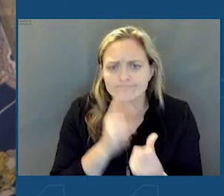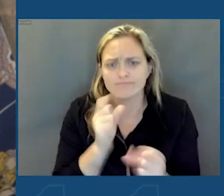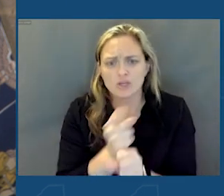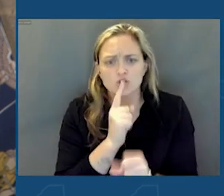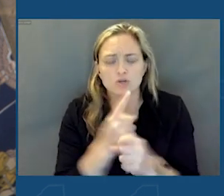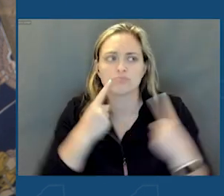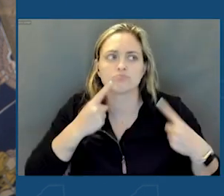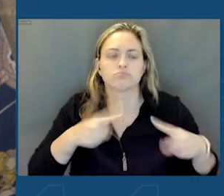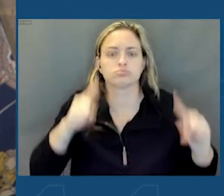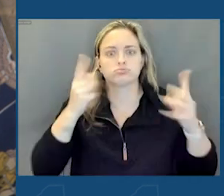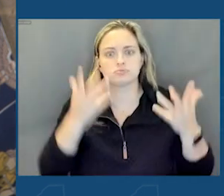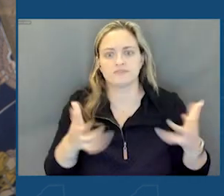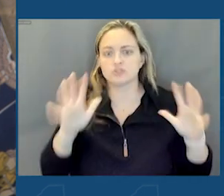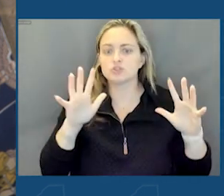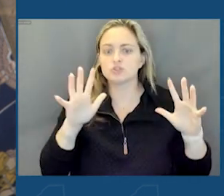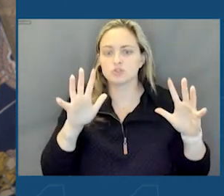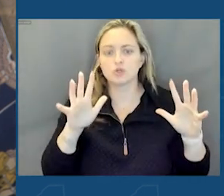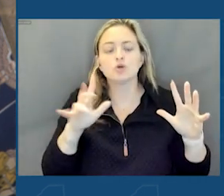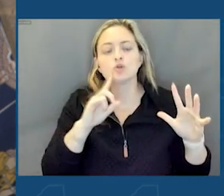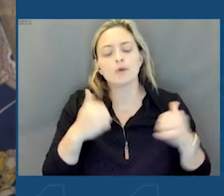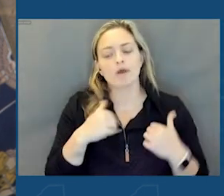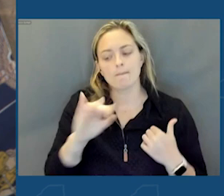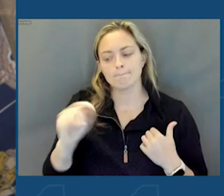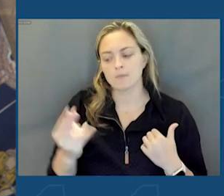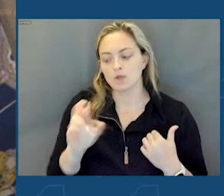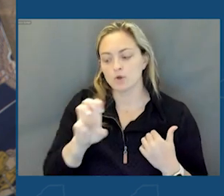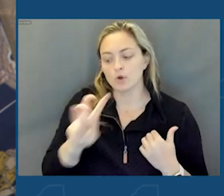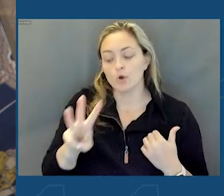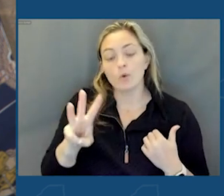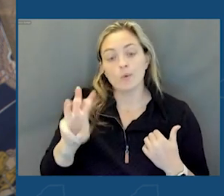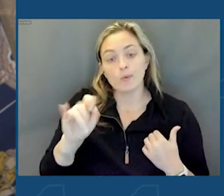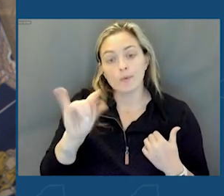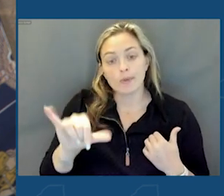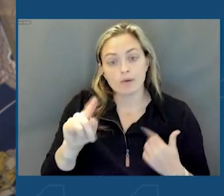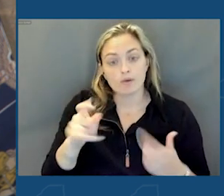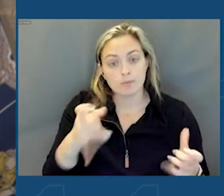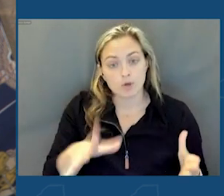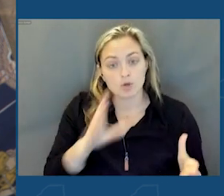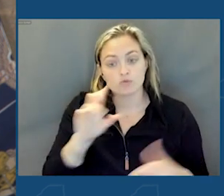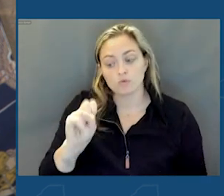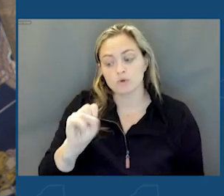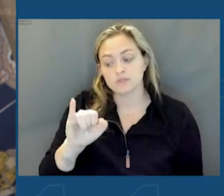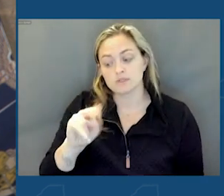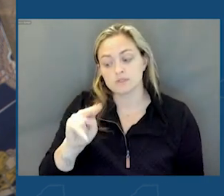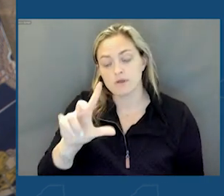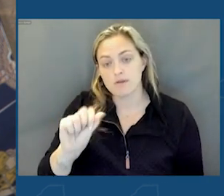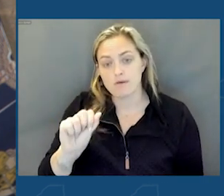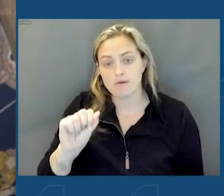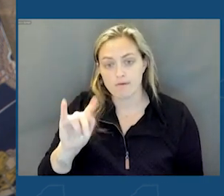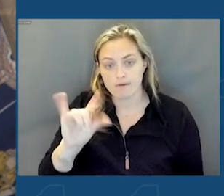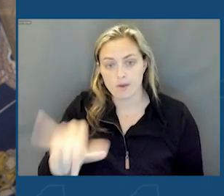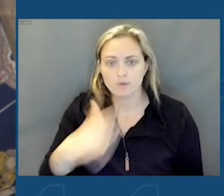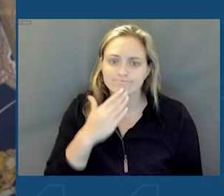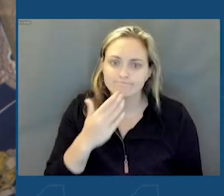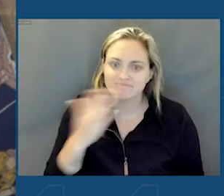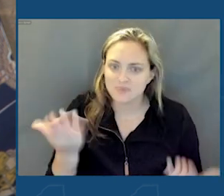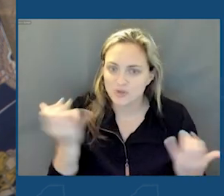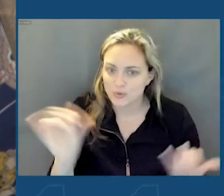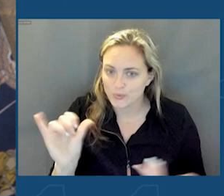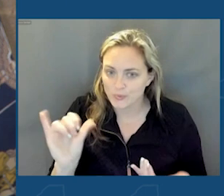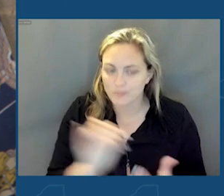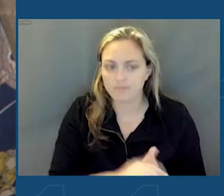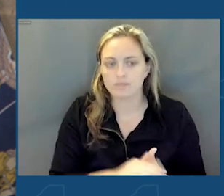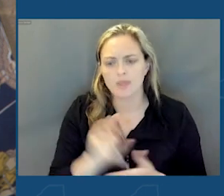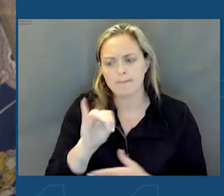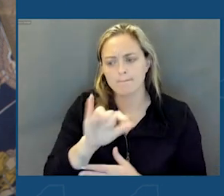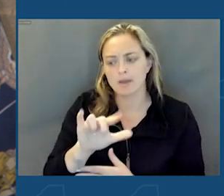finished. We also have Mitch Rowe, the county manager of Seneca County. I want to thank Mitch for being here as well. And Michael